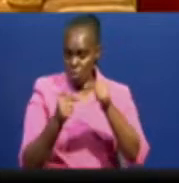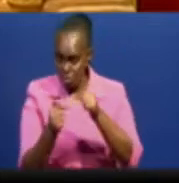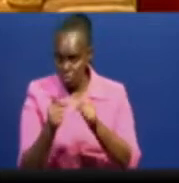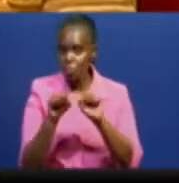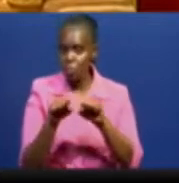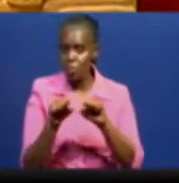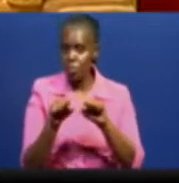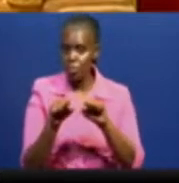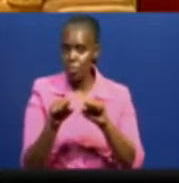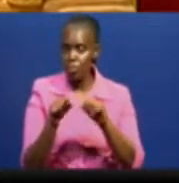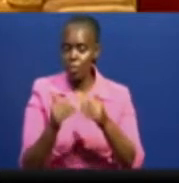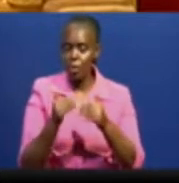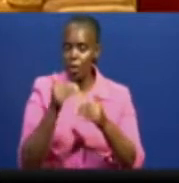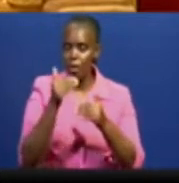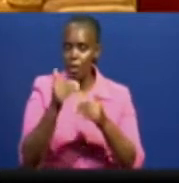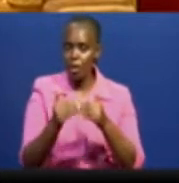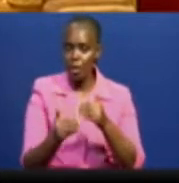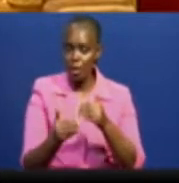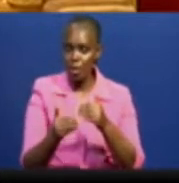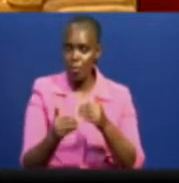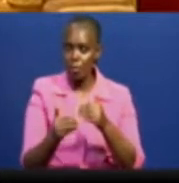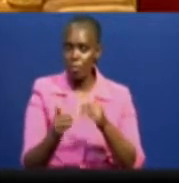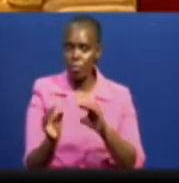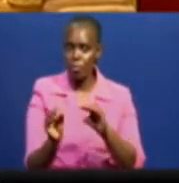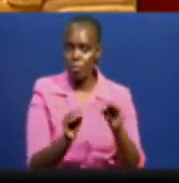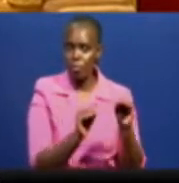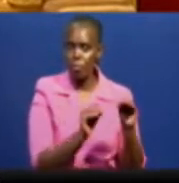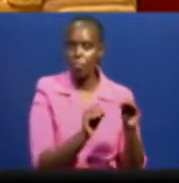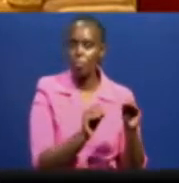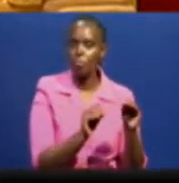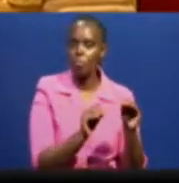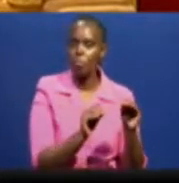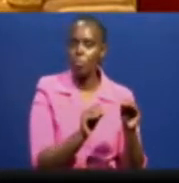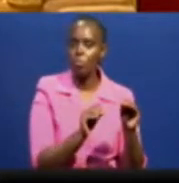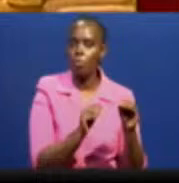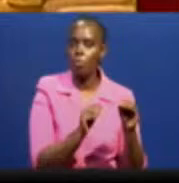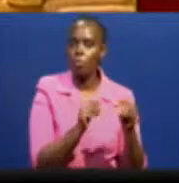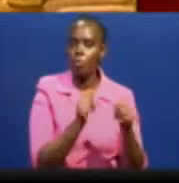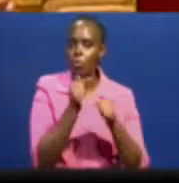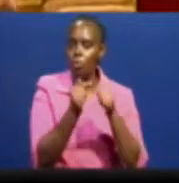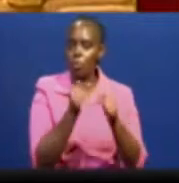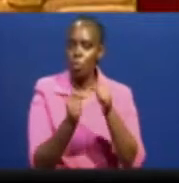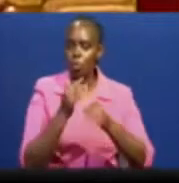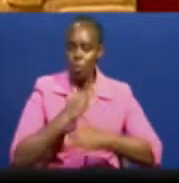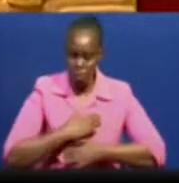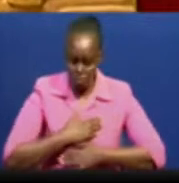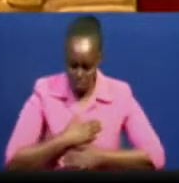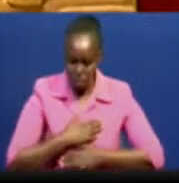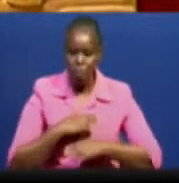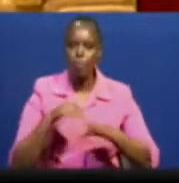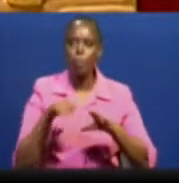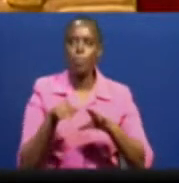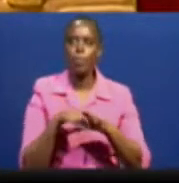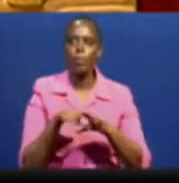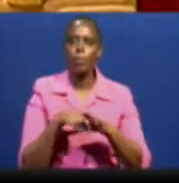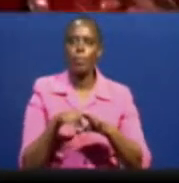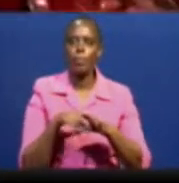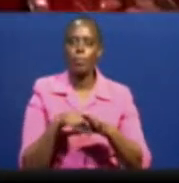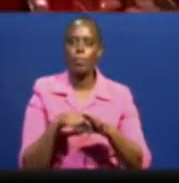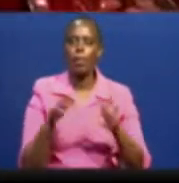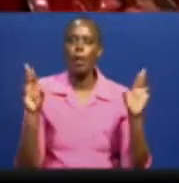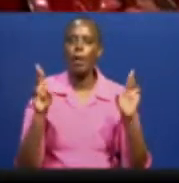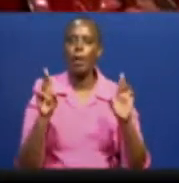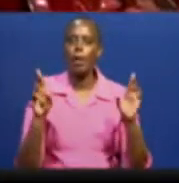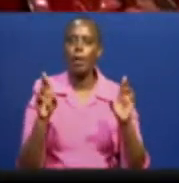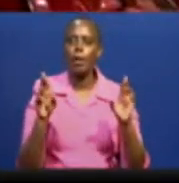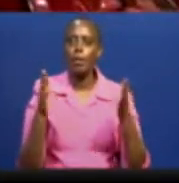No, let's move to the... Let's go to the... Okay, honorable members, be calm. I already called out